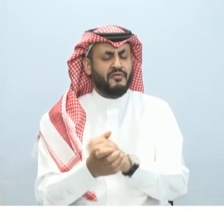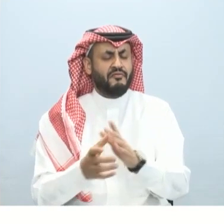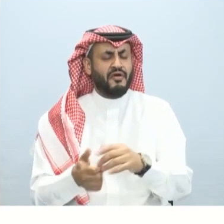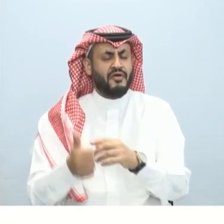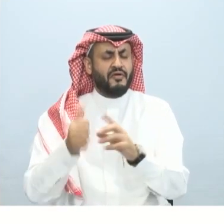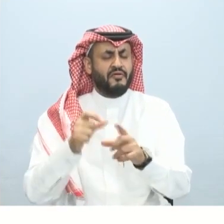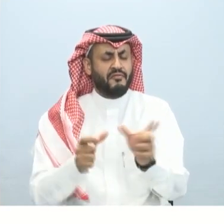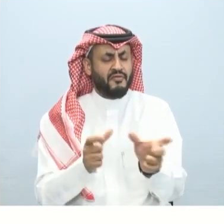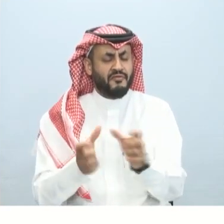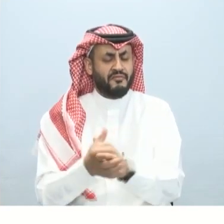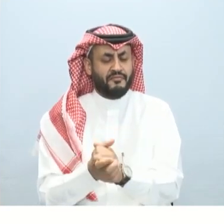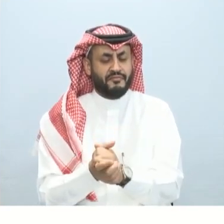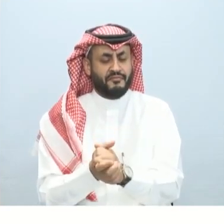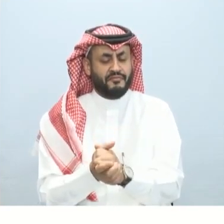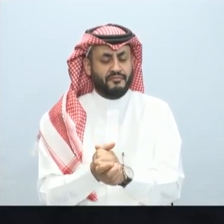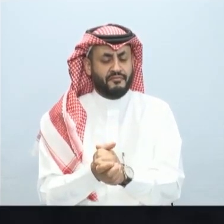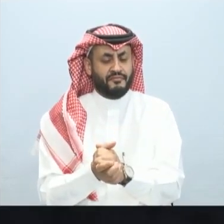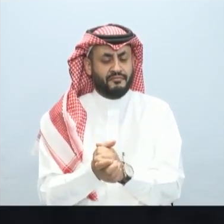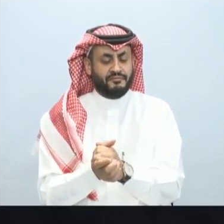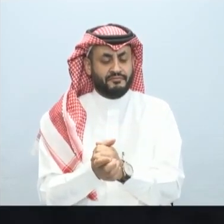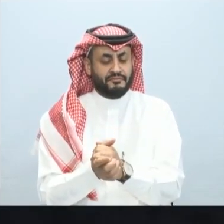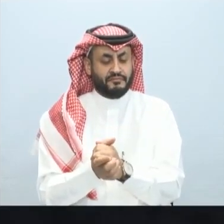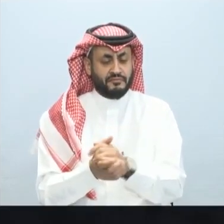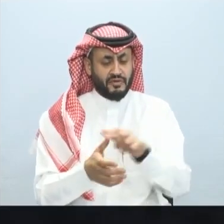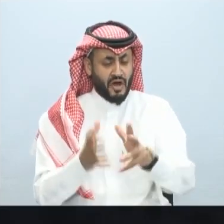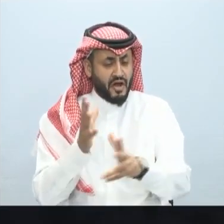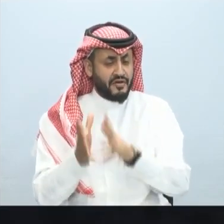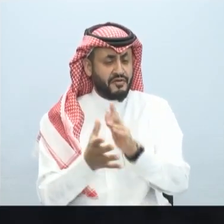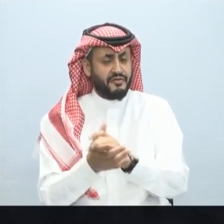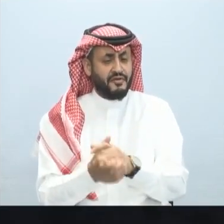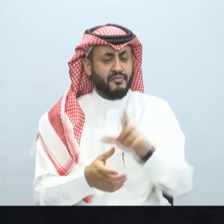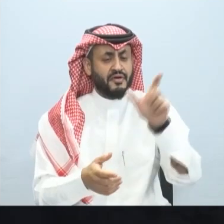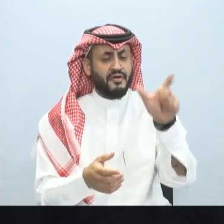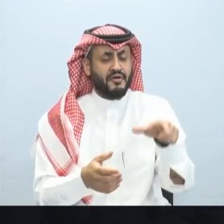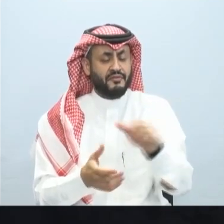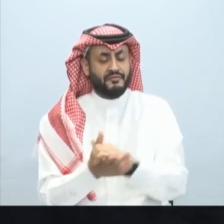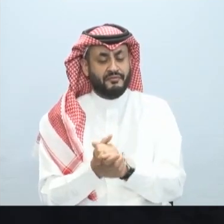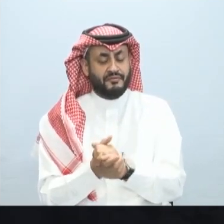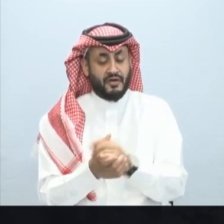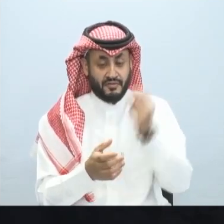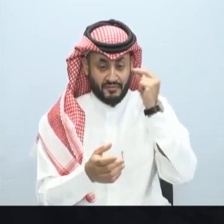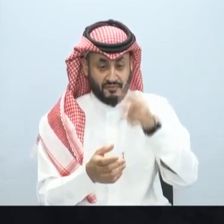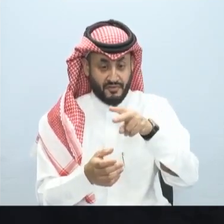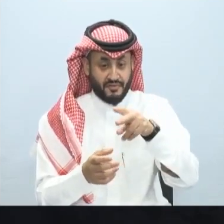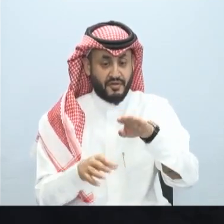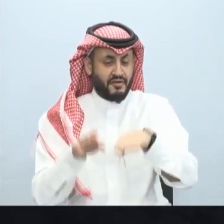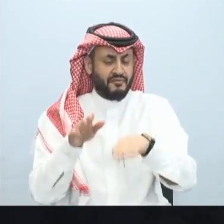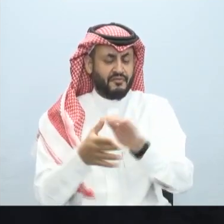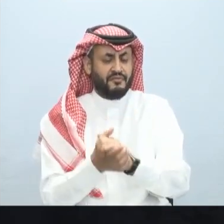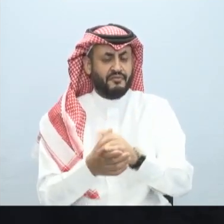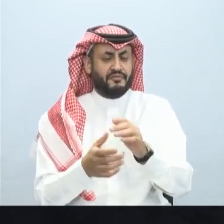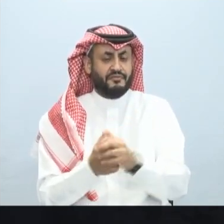or states of being of nouns. So you are describing nouns. Now this is the difference between adjectives